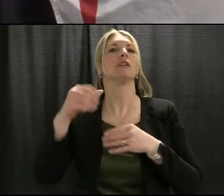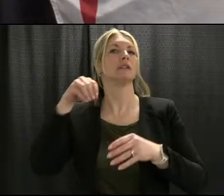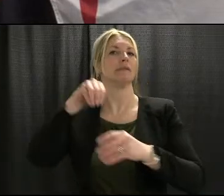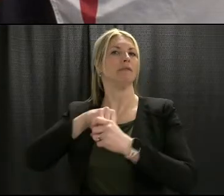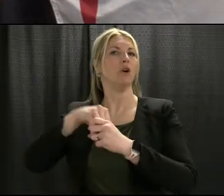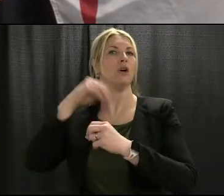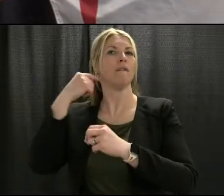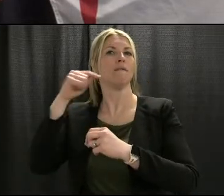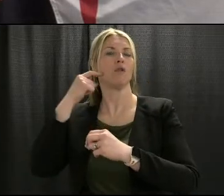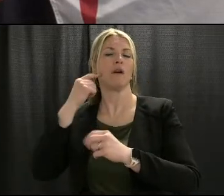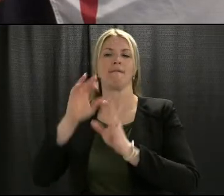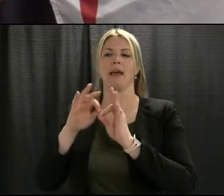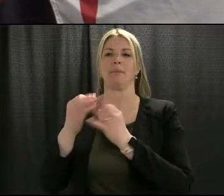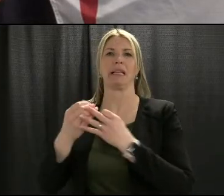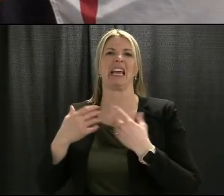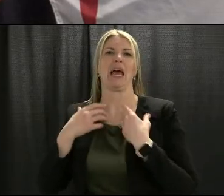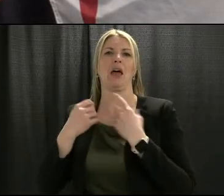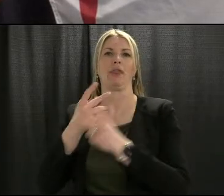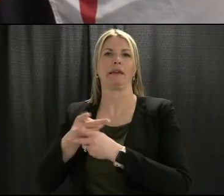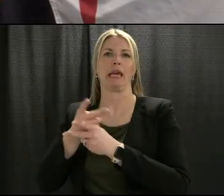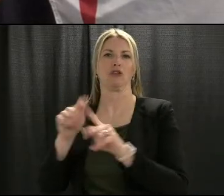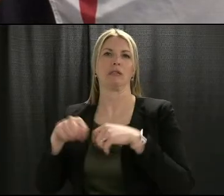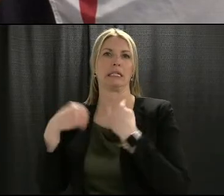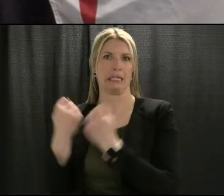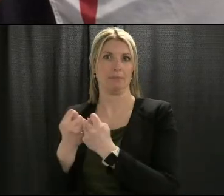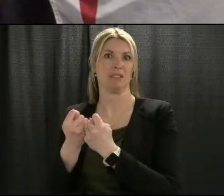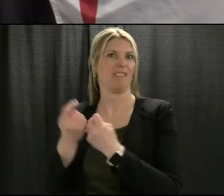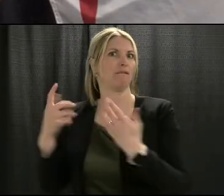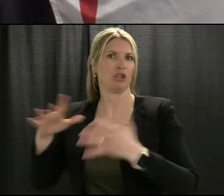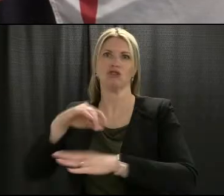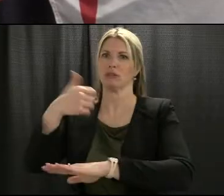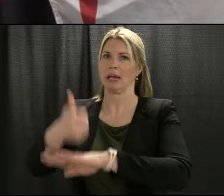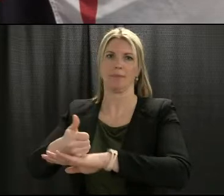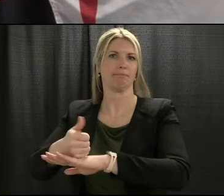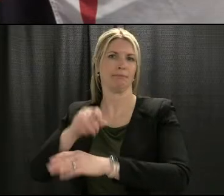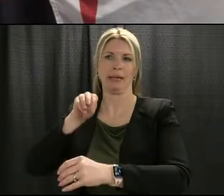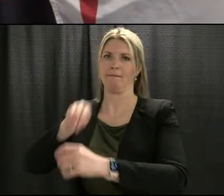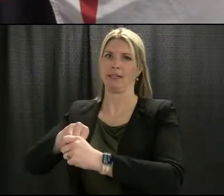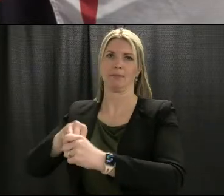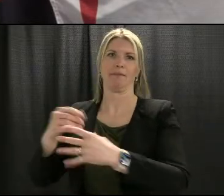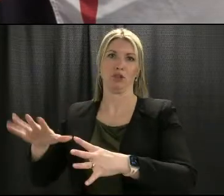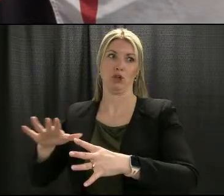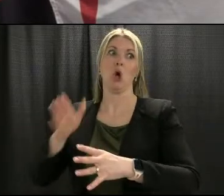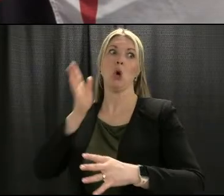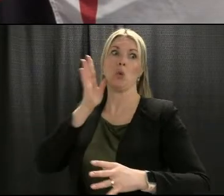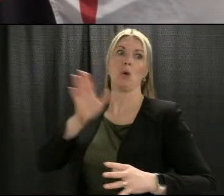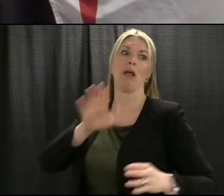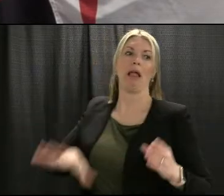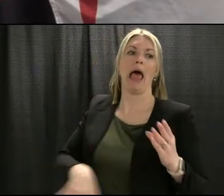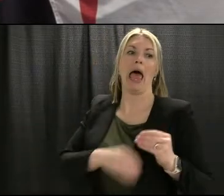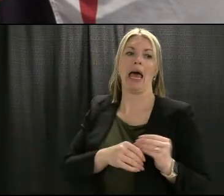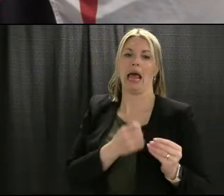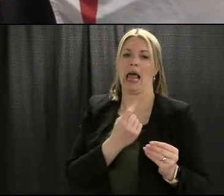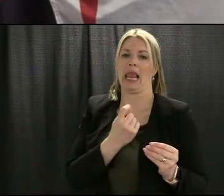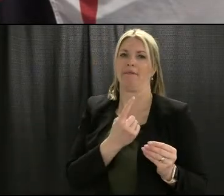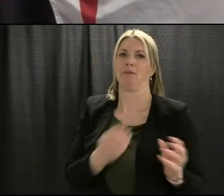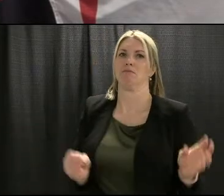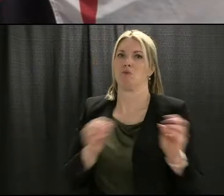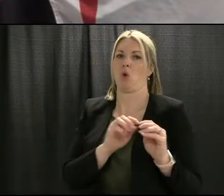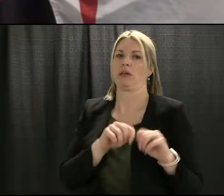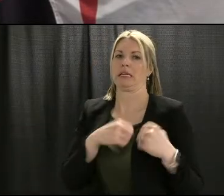for the 22-23 fiscal year, and work is ongoing on adding an 11th team on the Burin